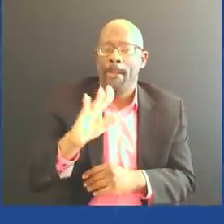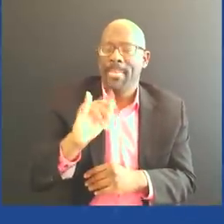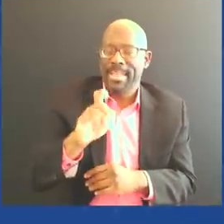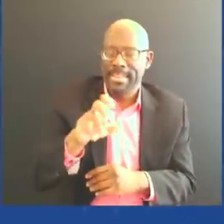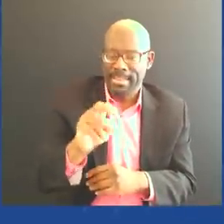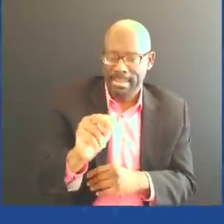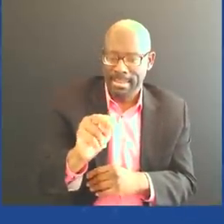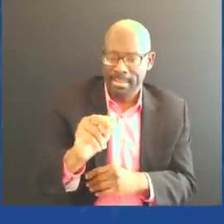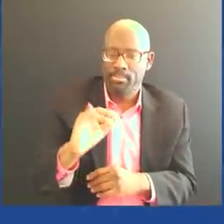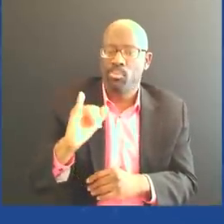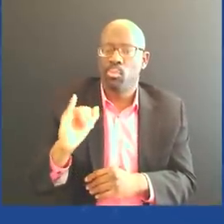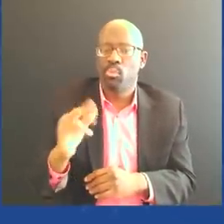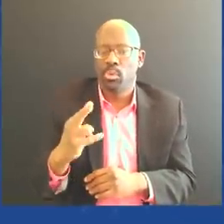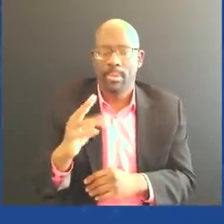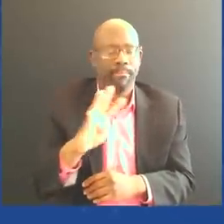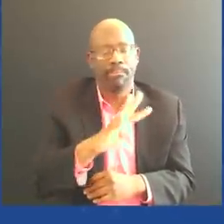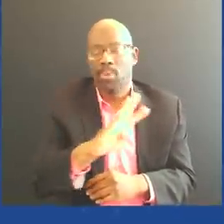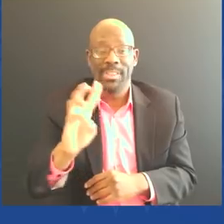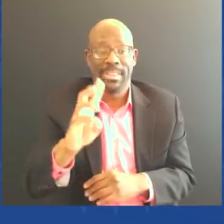Horton, Delaware's commanding officer.